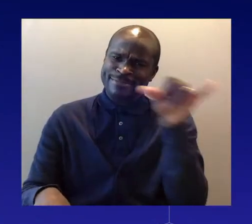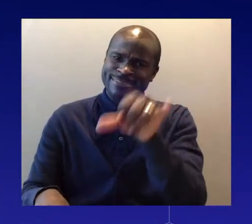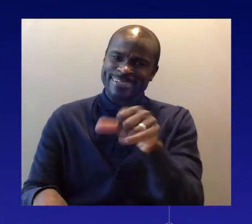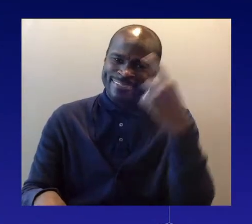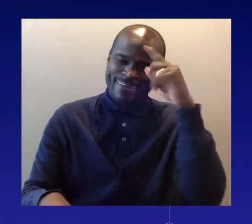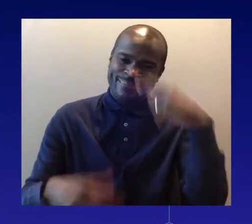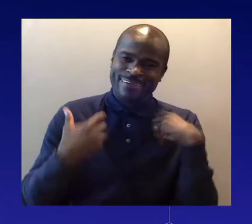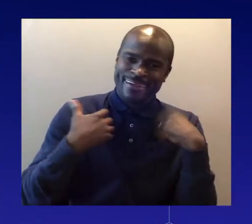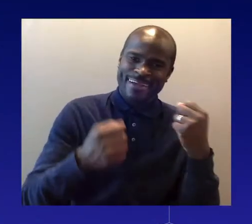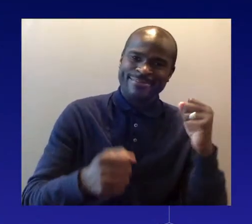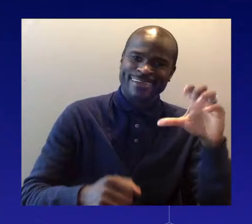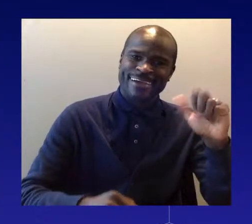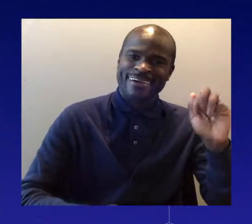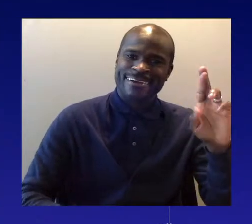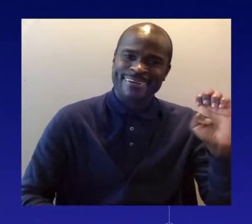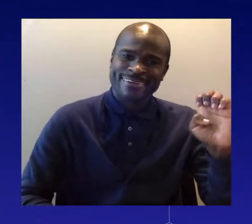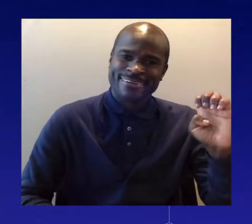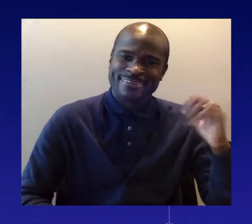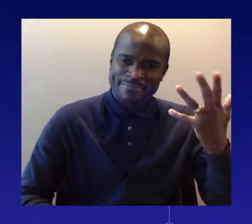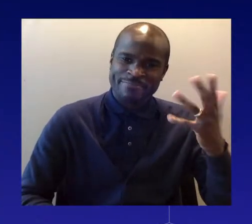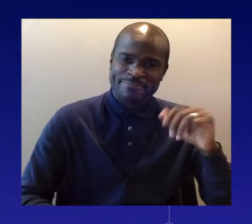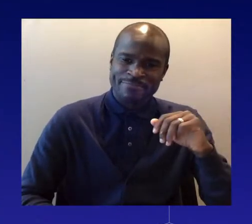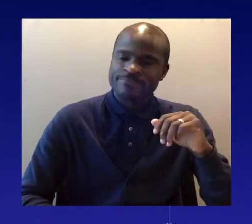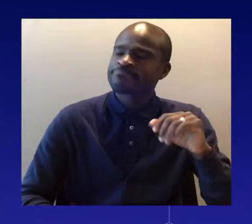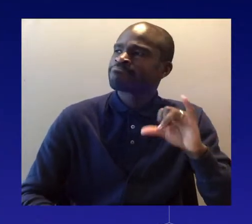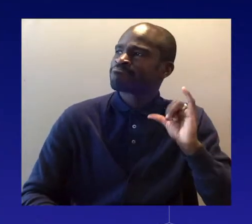starting. Thank you so much for that.